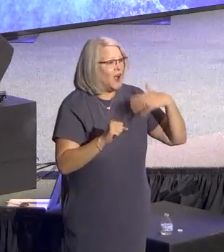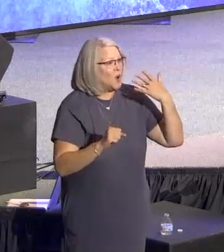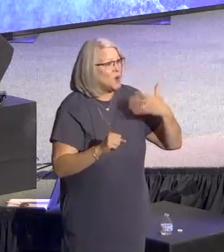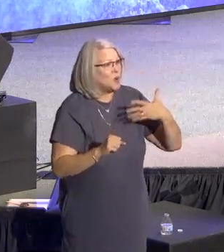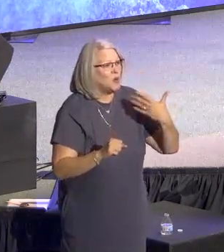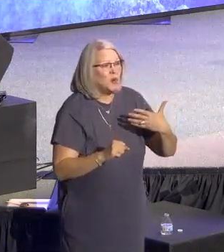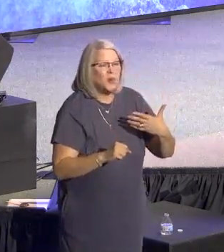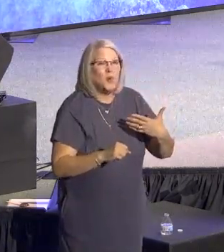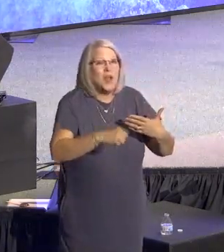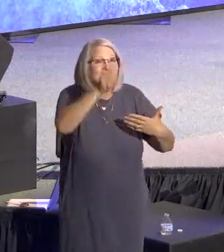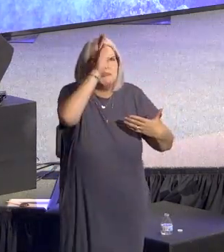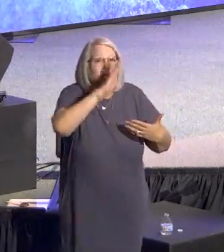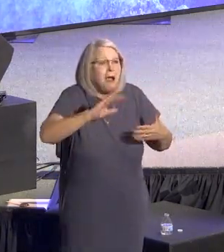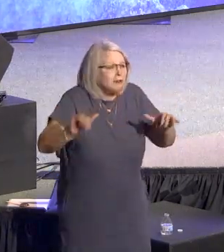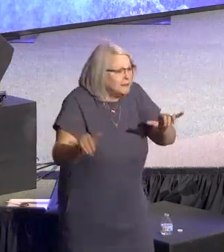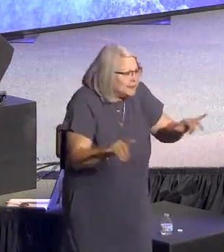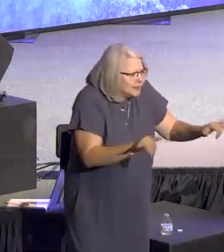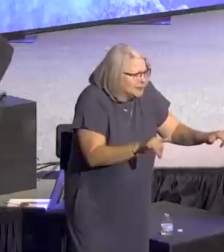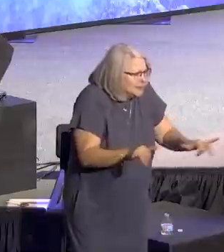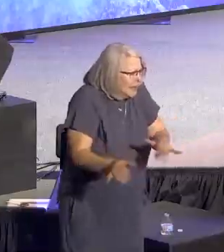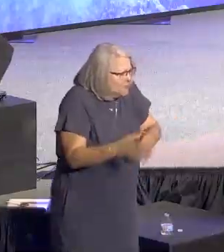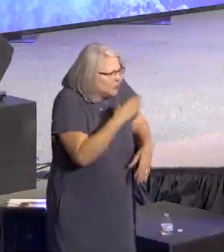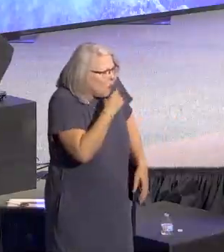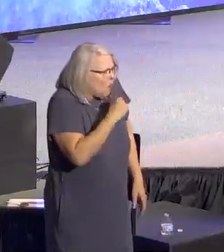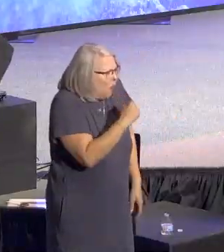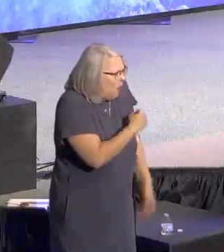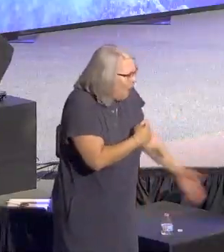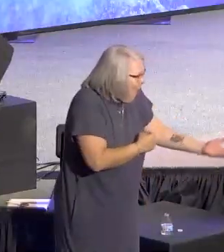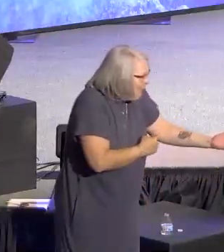extends grace to each one of us.